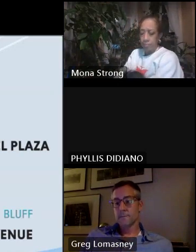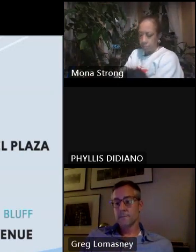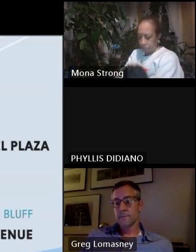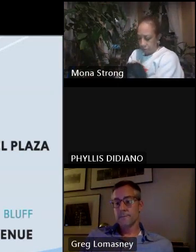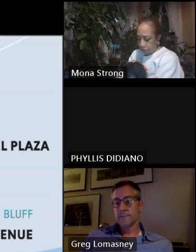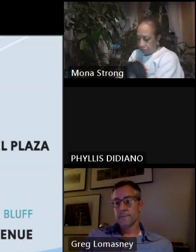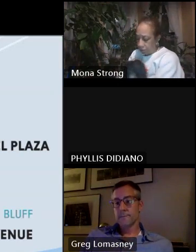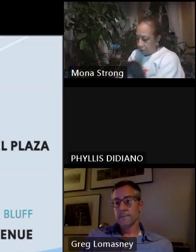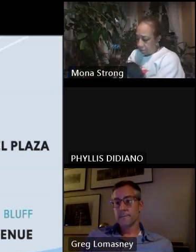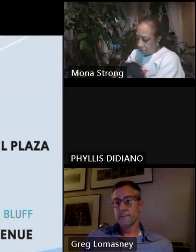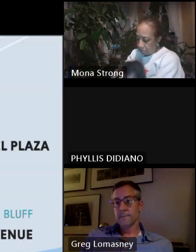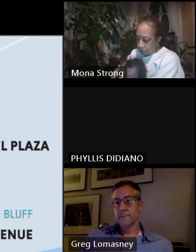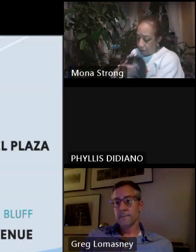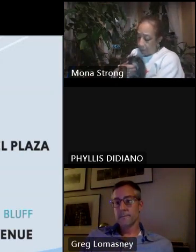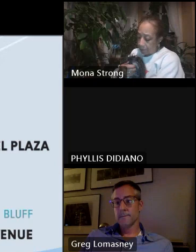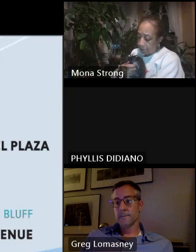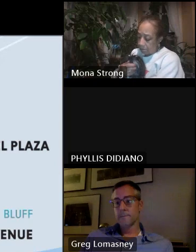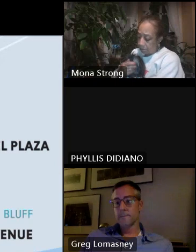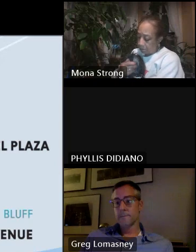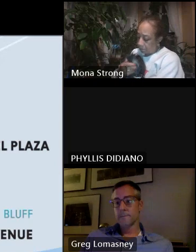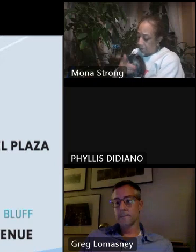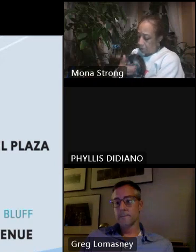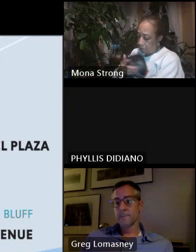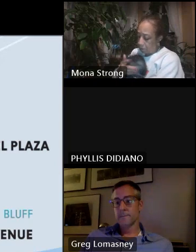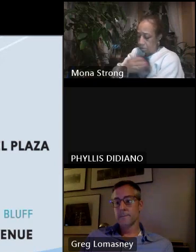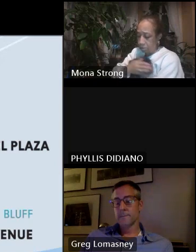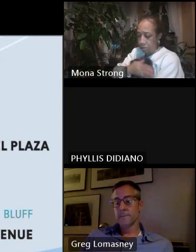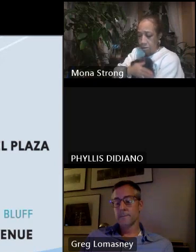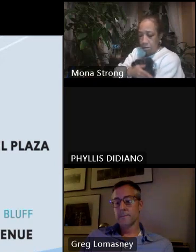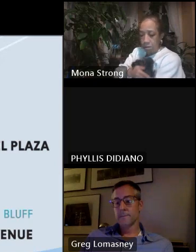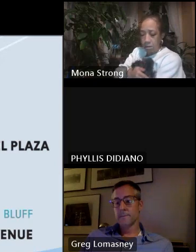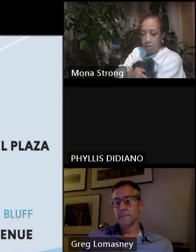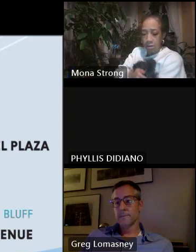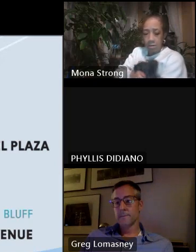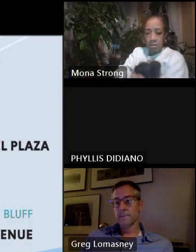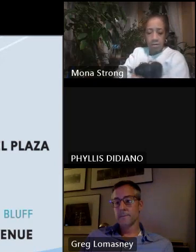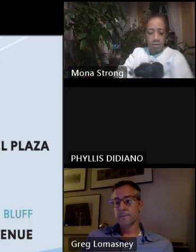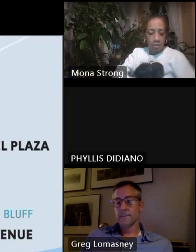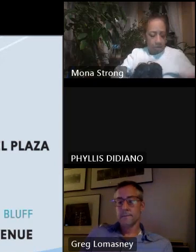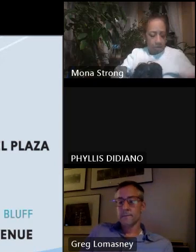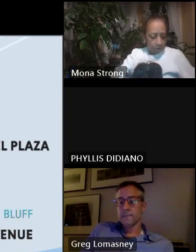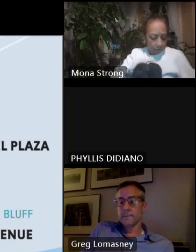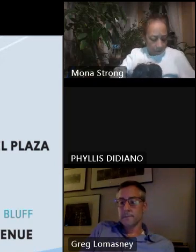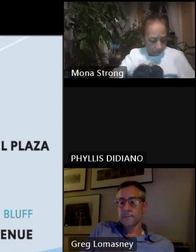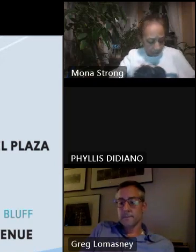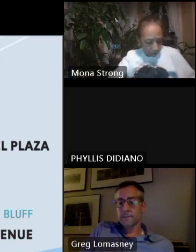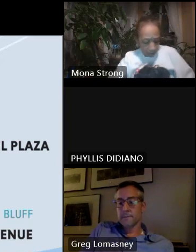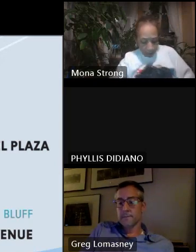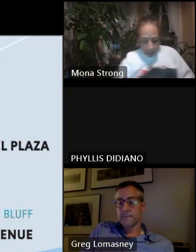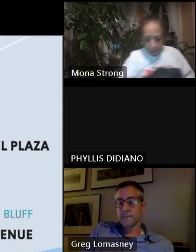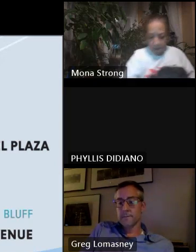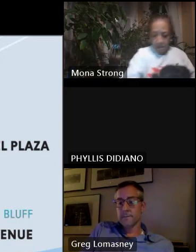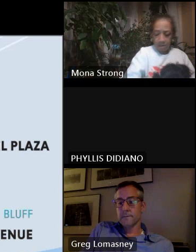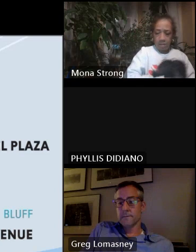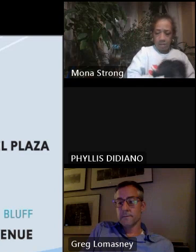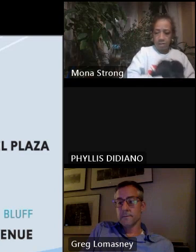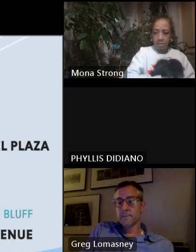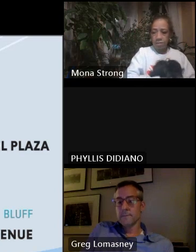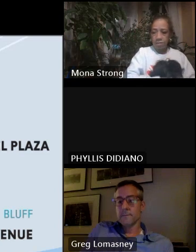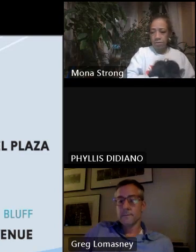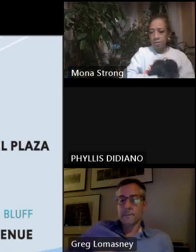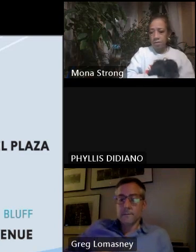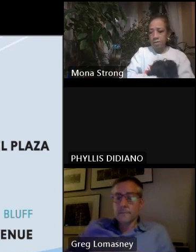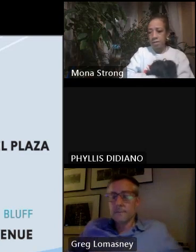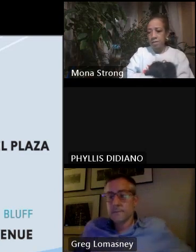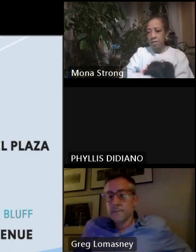Arlington, 437 Arlington, and I just wanted to go on record and say that having them